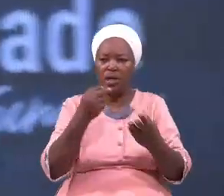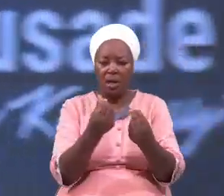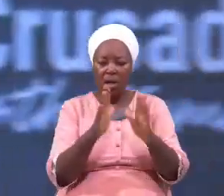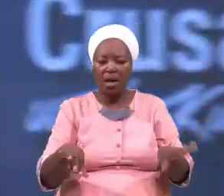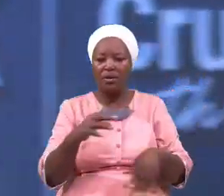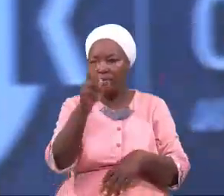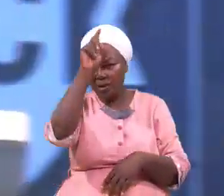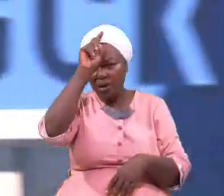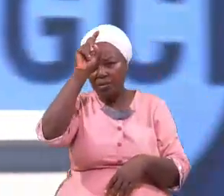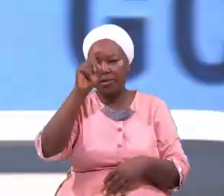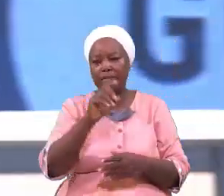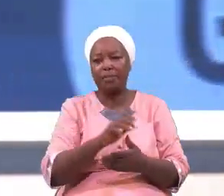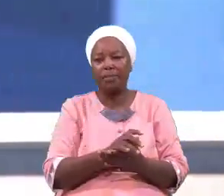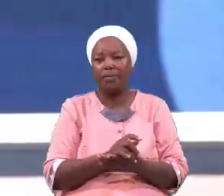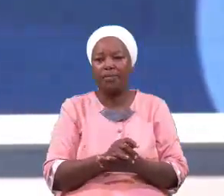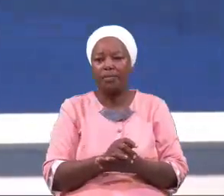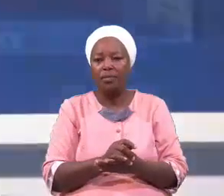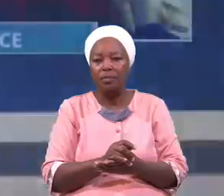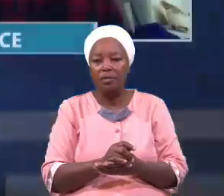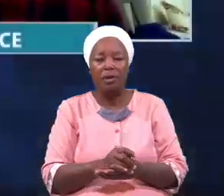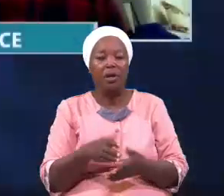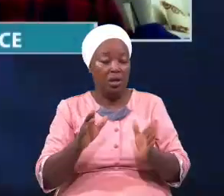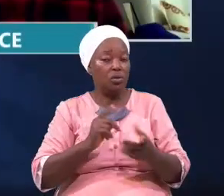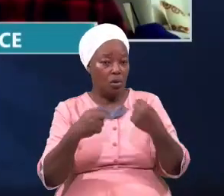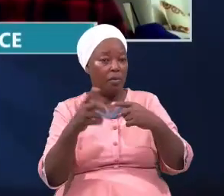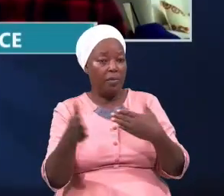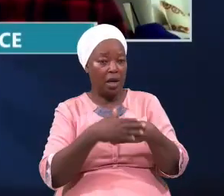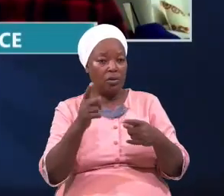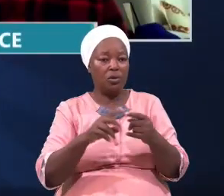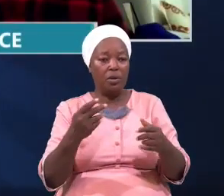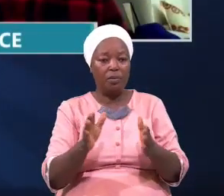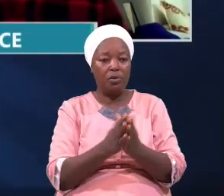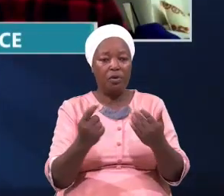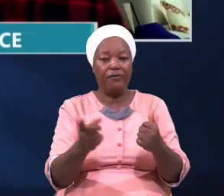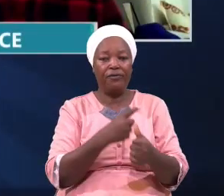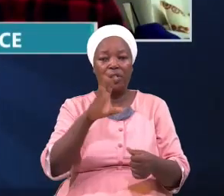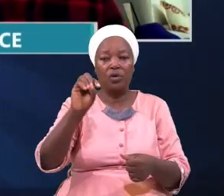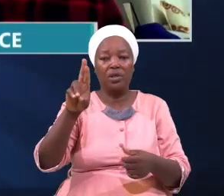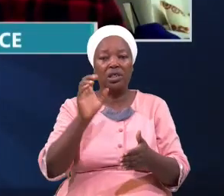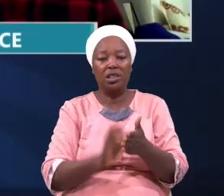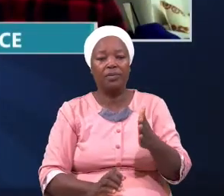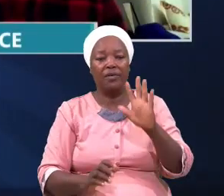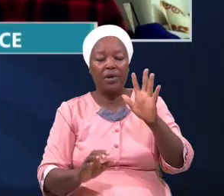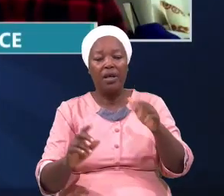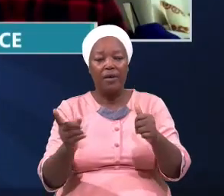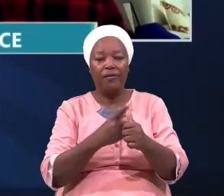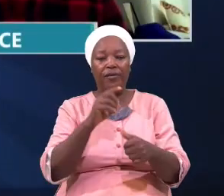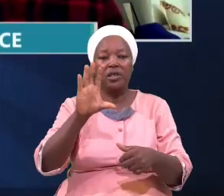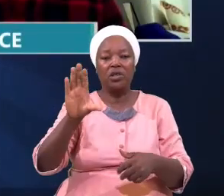Egypt. Let's come to 1 Corinthians chapter 5. 1 Corinthians